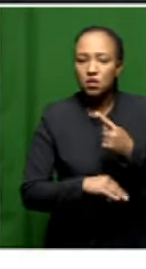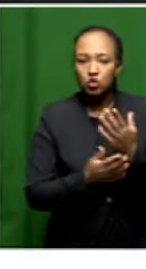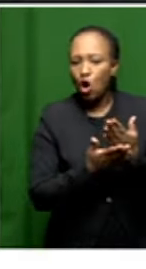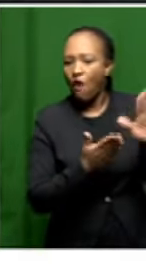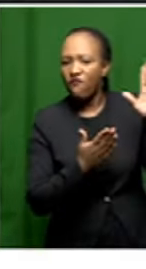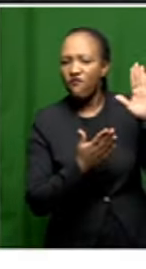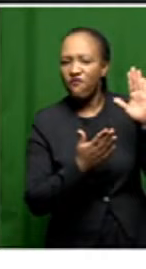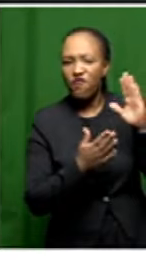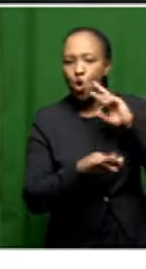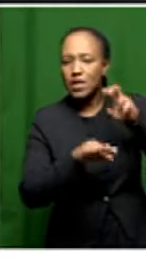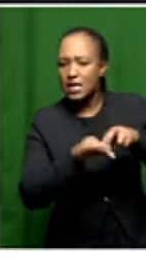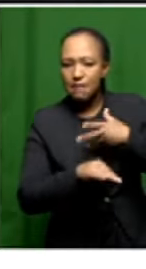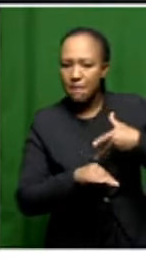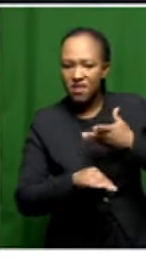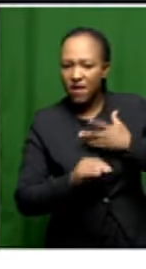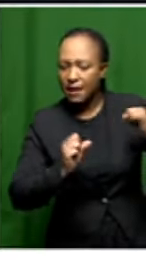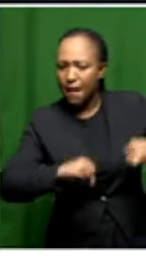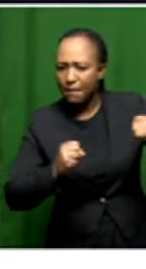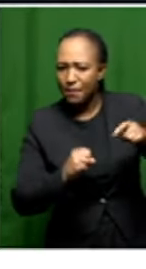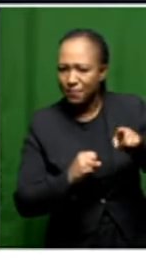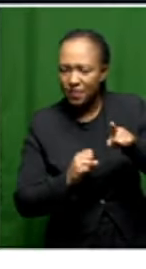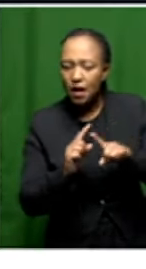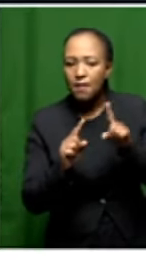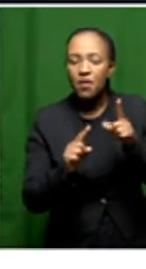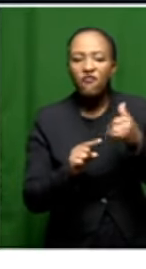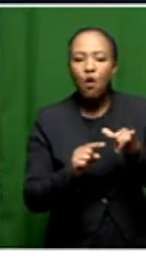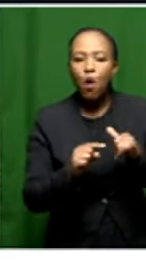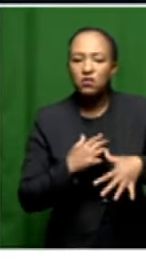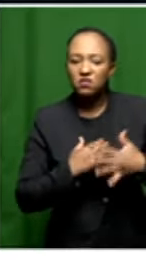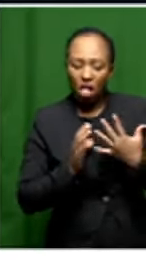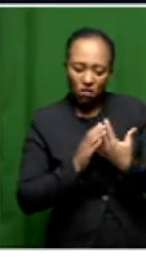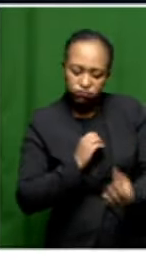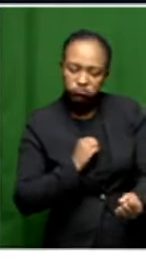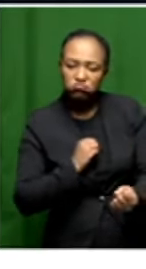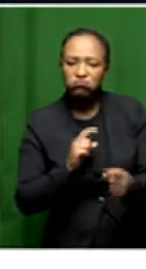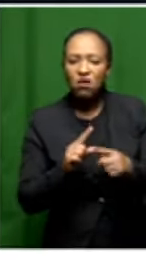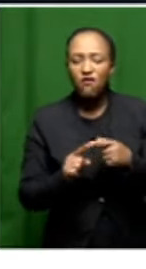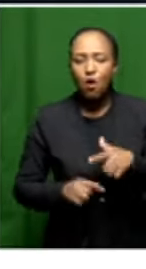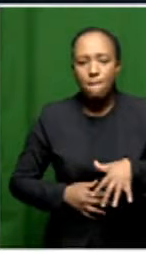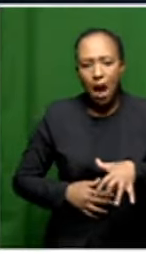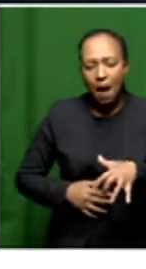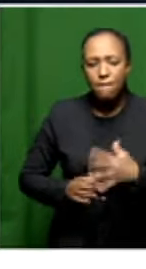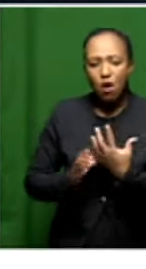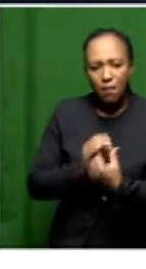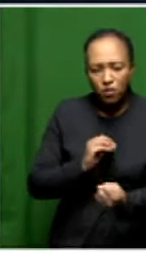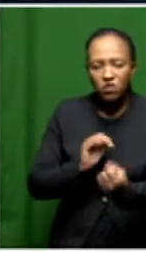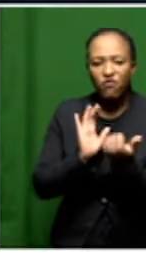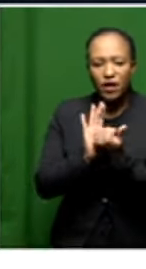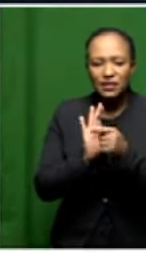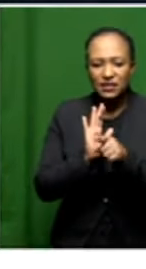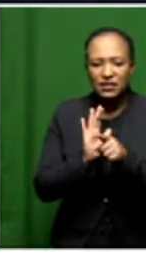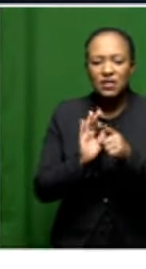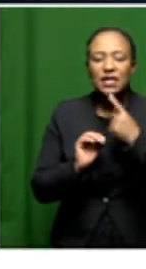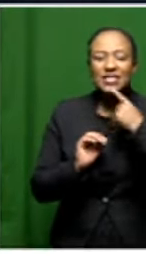away with. Currently, the act where consent is done away with, the Choice of Terminations of Pregnancy Act, the Abortion Act, for want of a better word, it